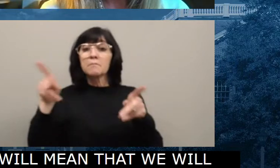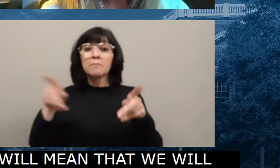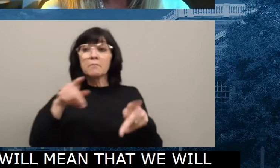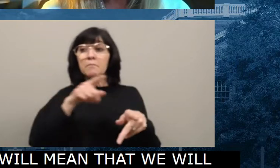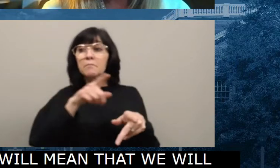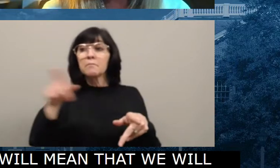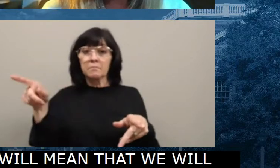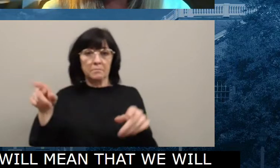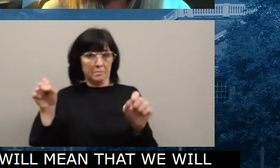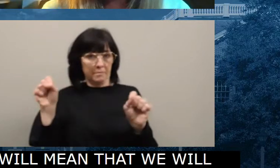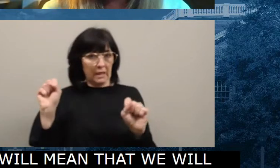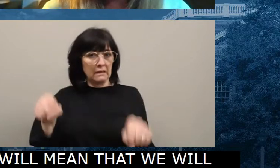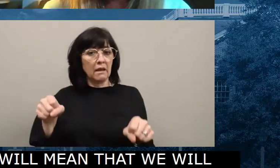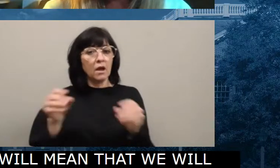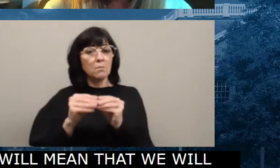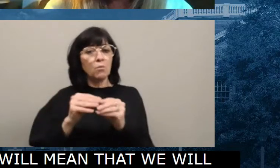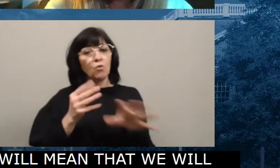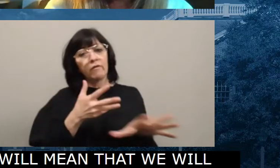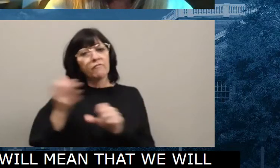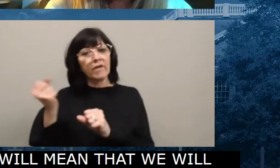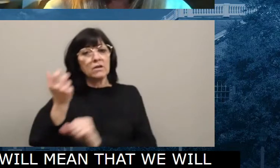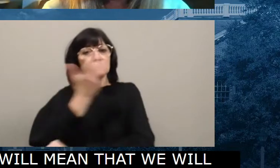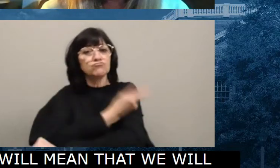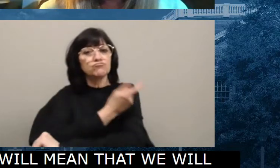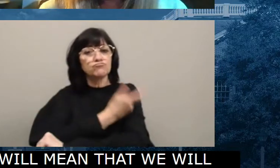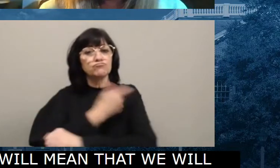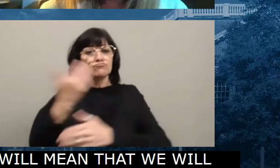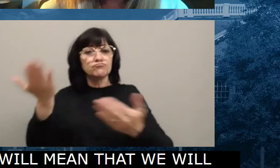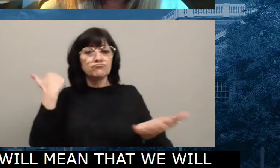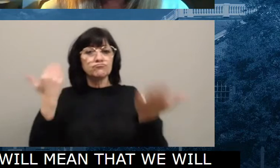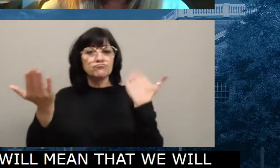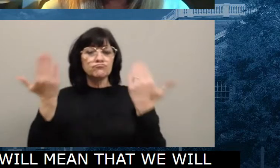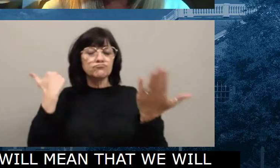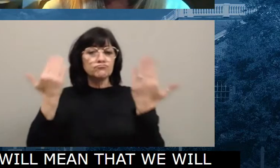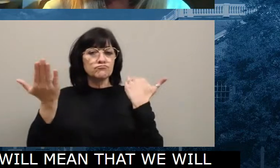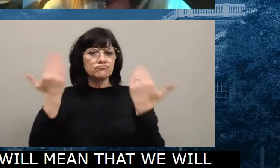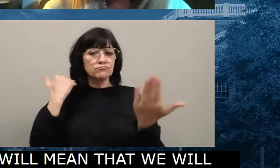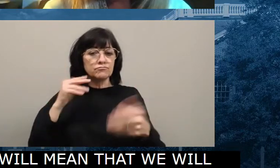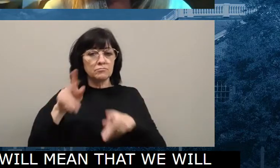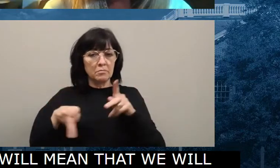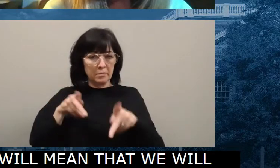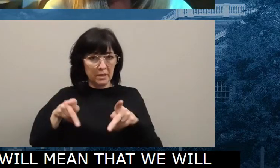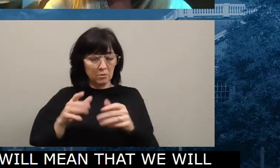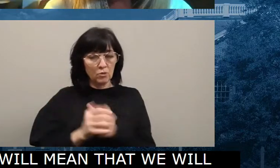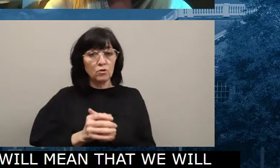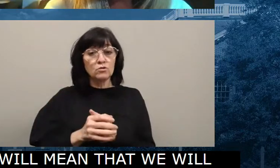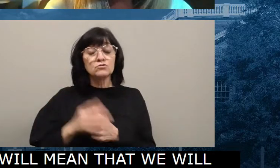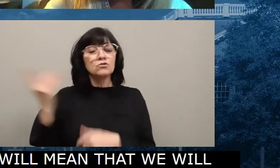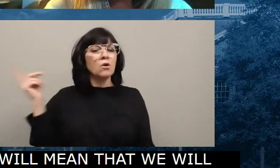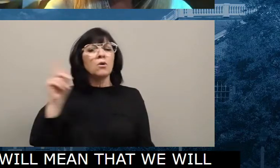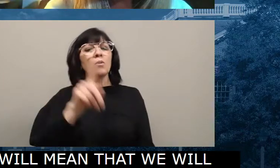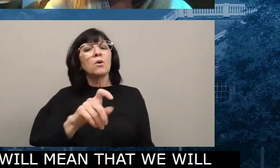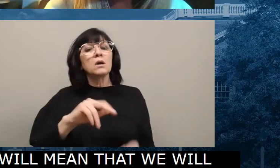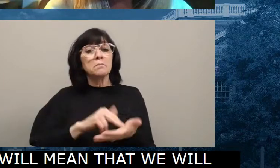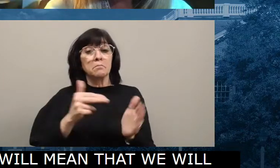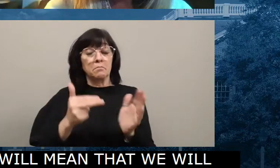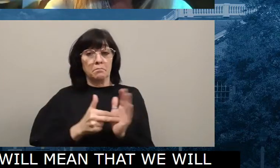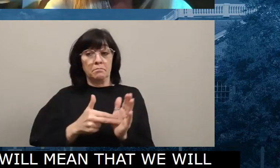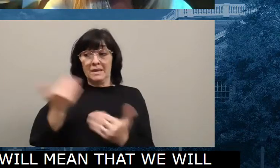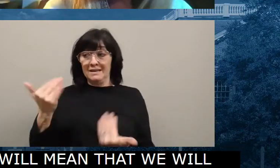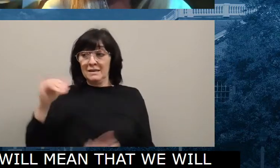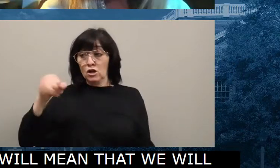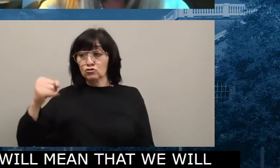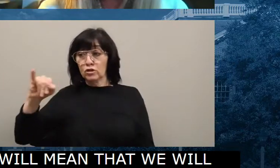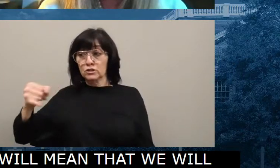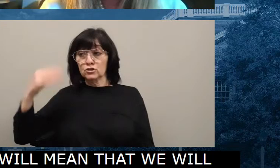Okay, so as the state opens up to everyone 16 and older, there's no concern in a shortage now that J&J is on hold. Well,